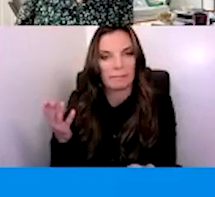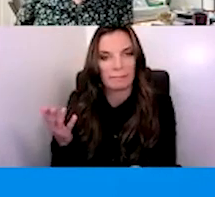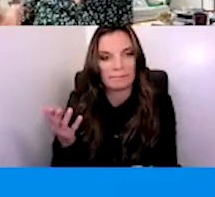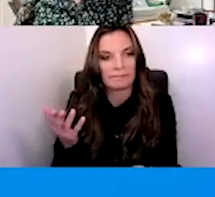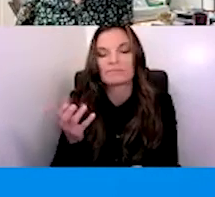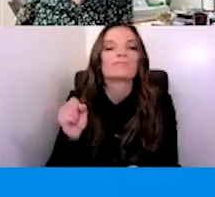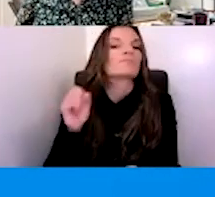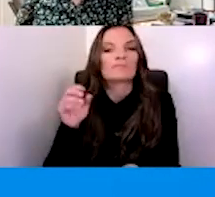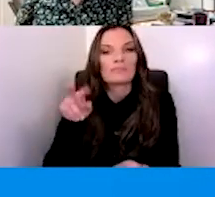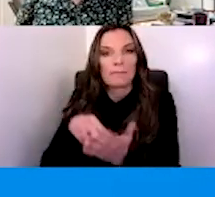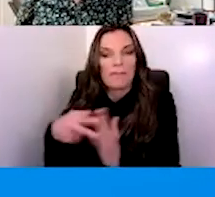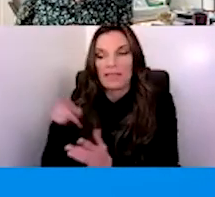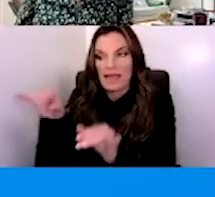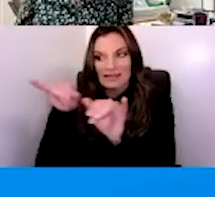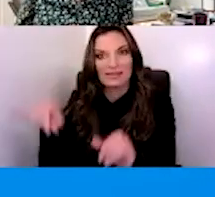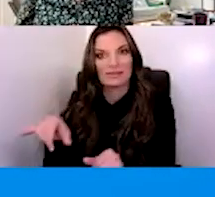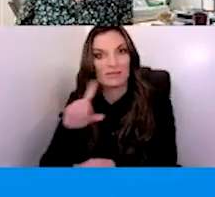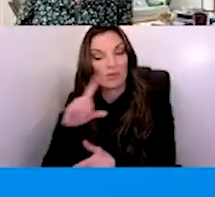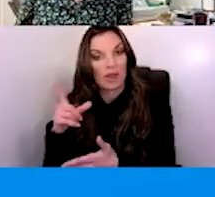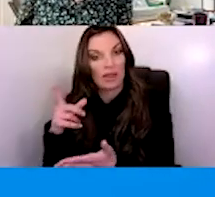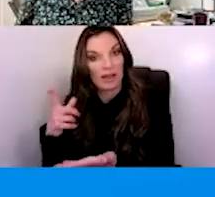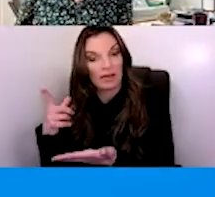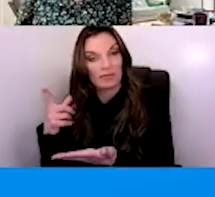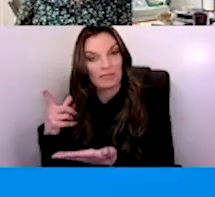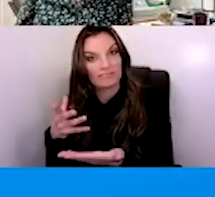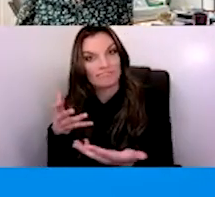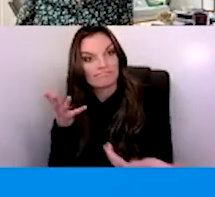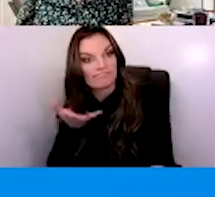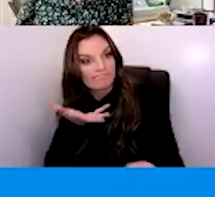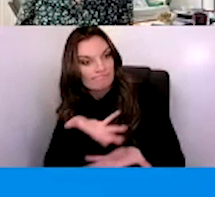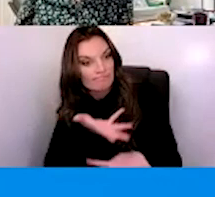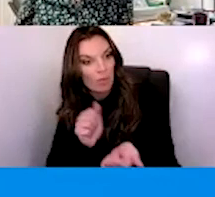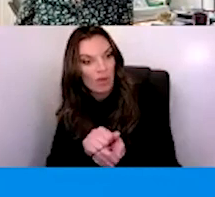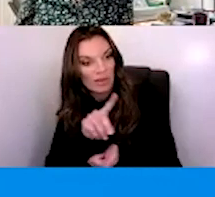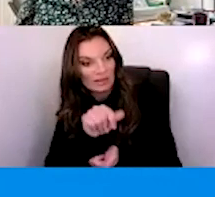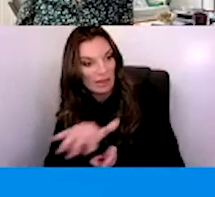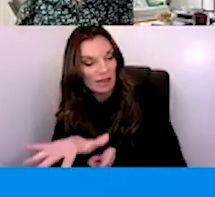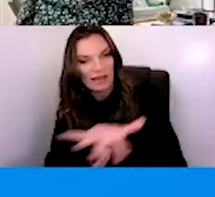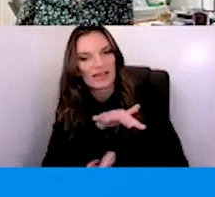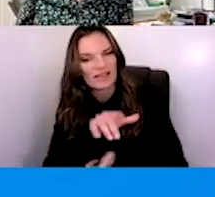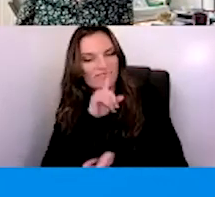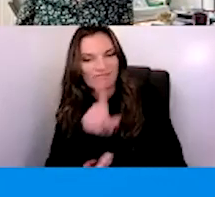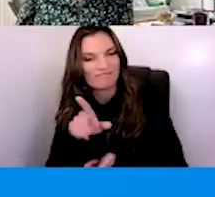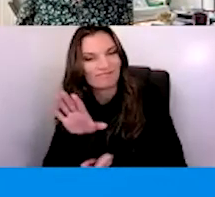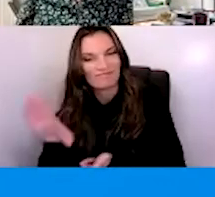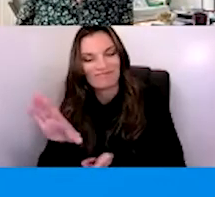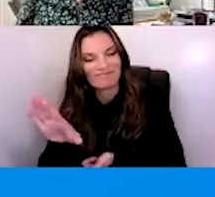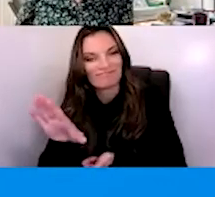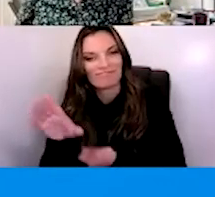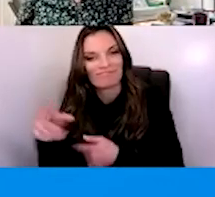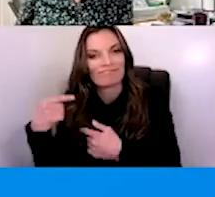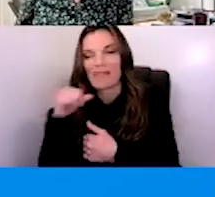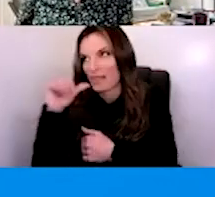hard time working for people with disabilities because it wasn't built to work for people with disabilities. And whether that be an